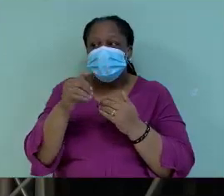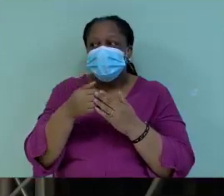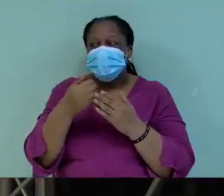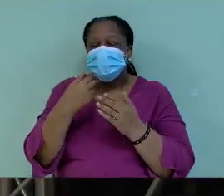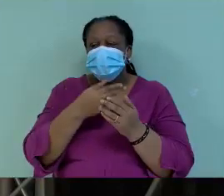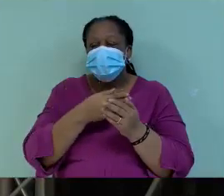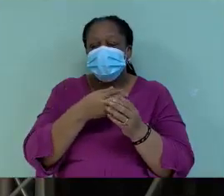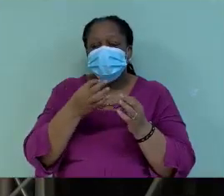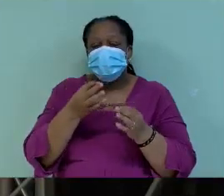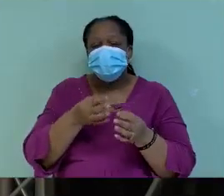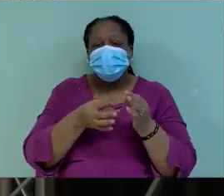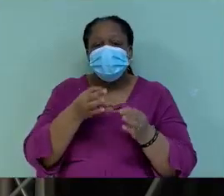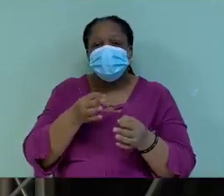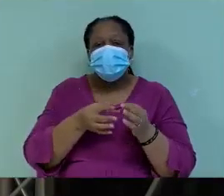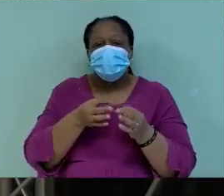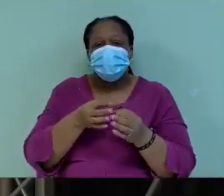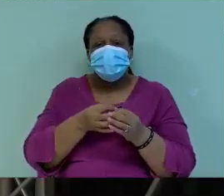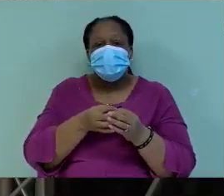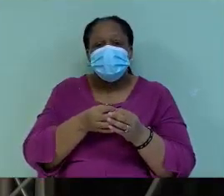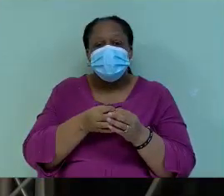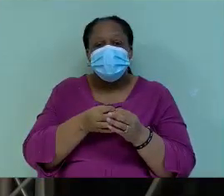daily. Keep up the good work.